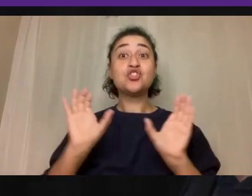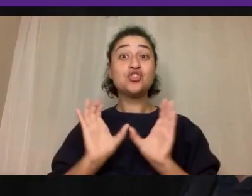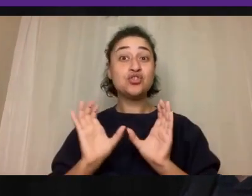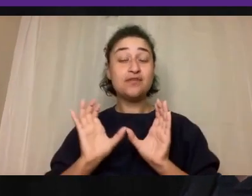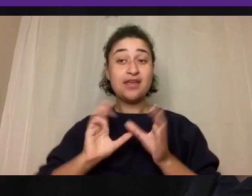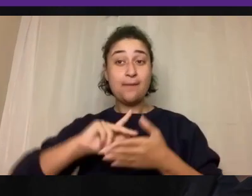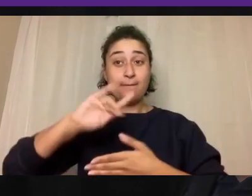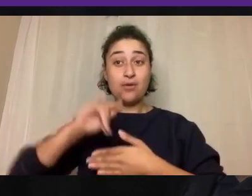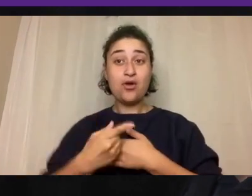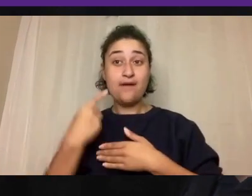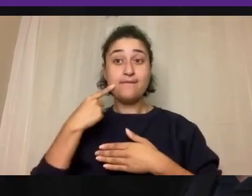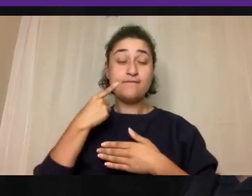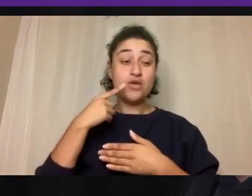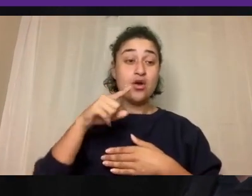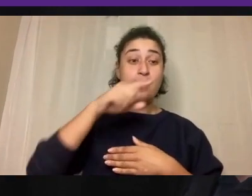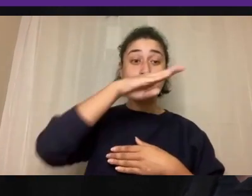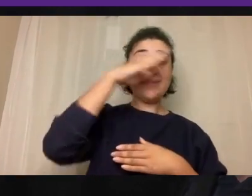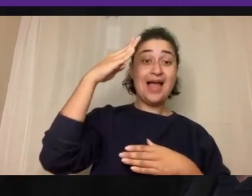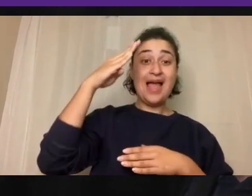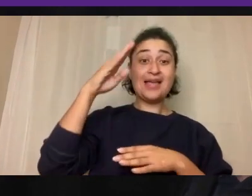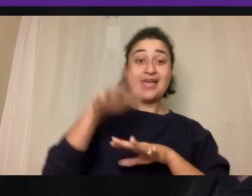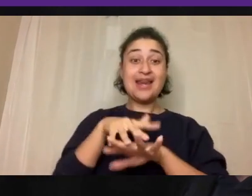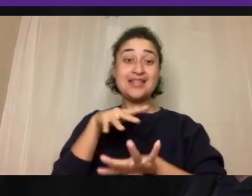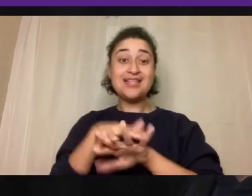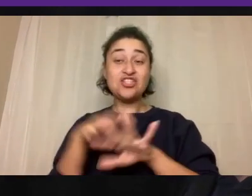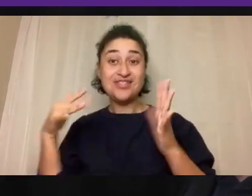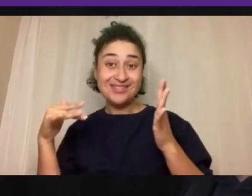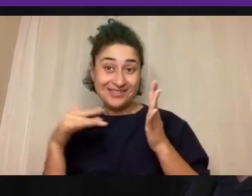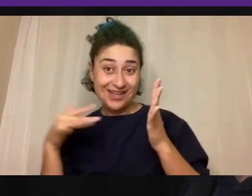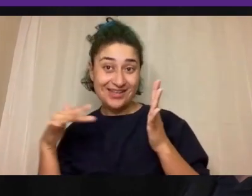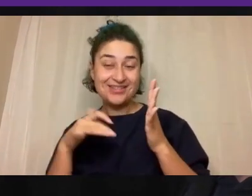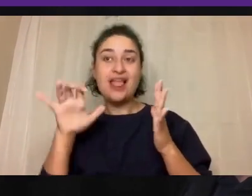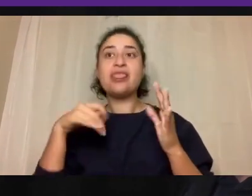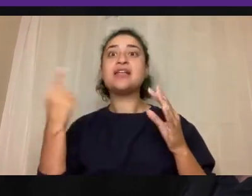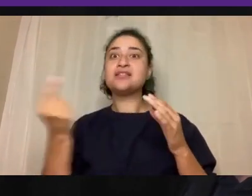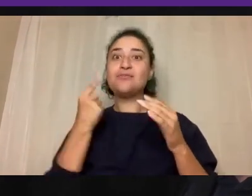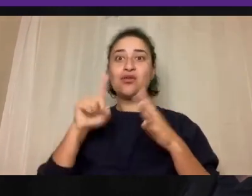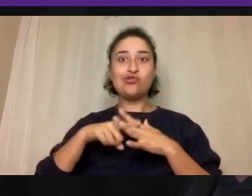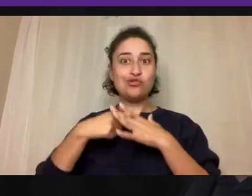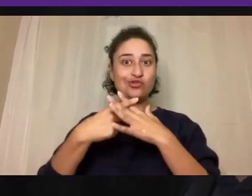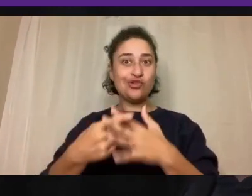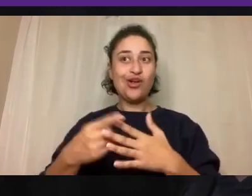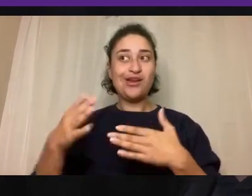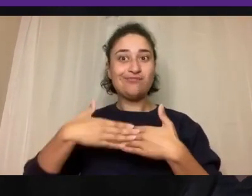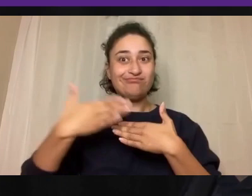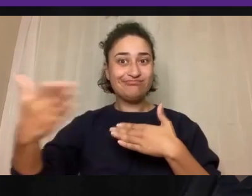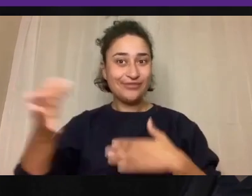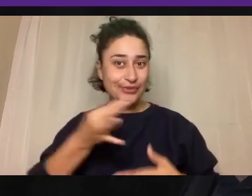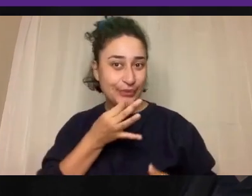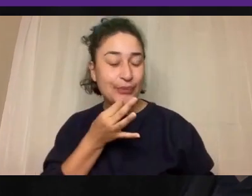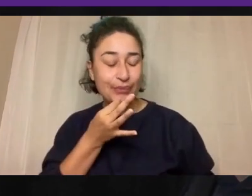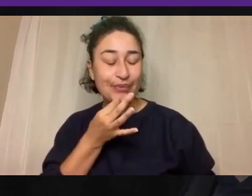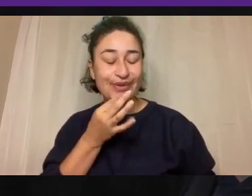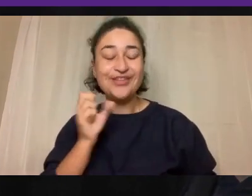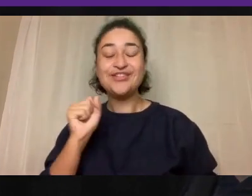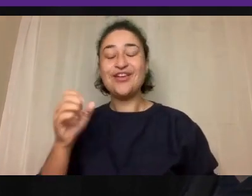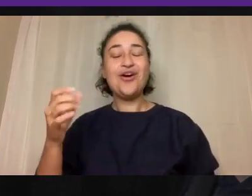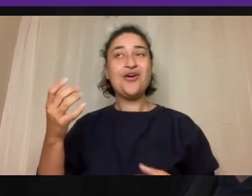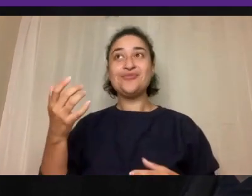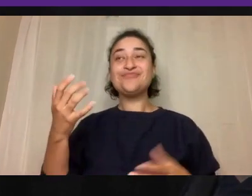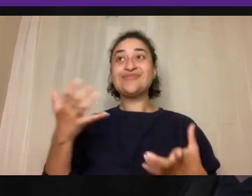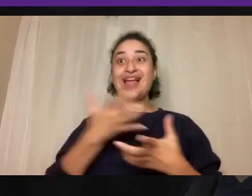Indigenous studies. And so that's something that we're getting started going forward. So I think a lot of this